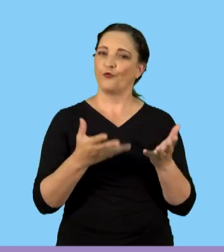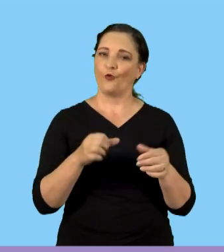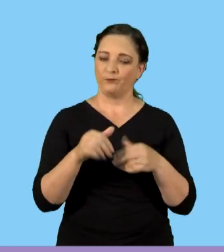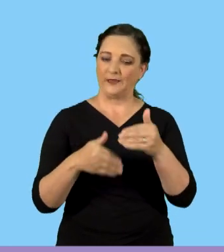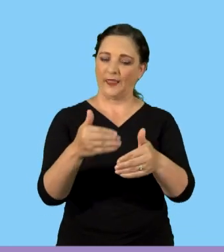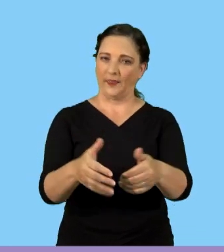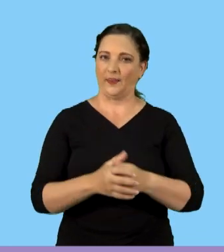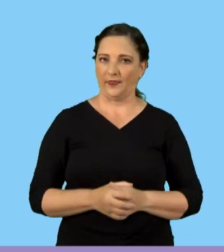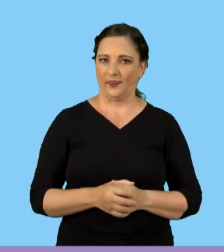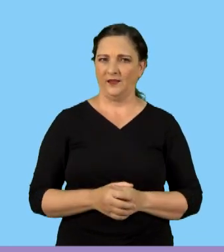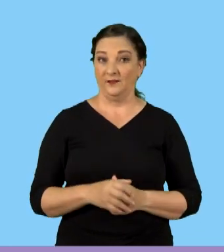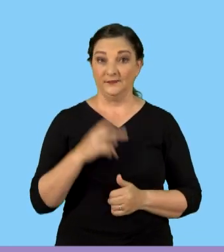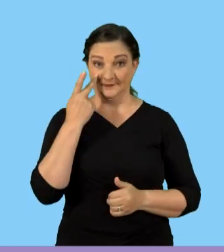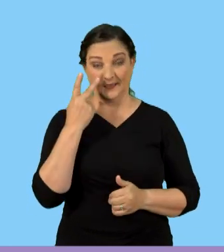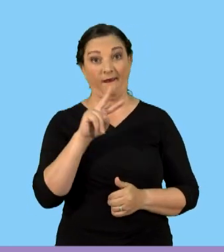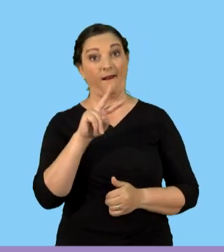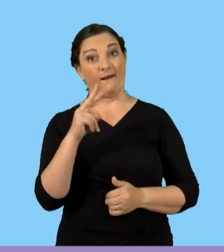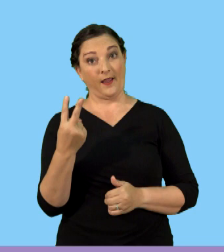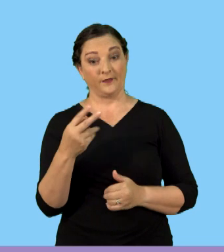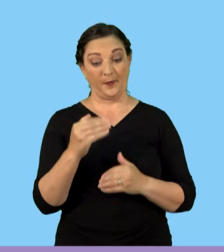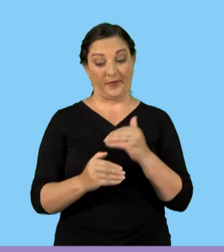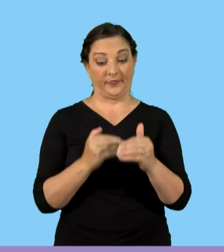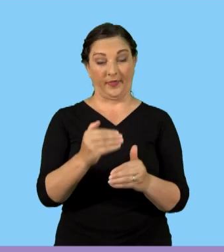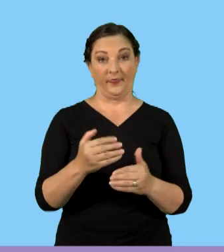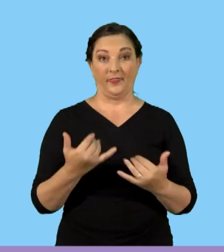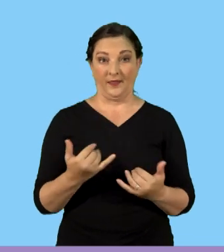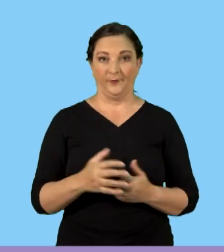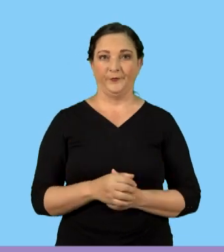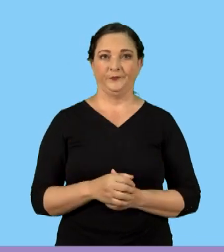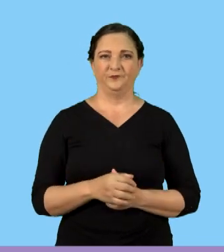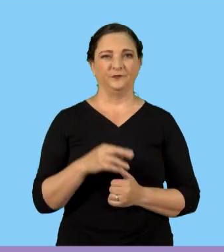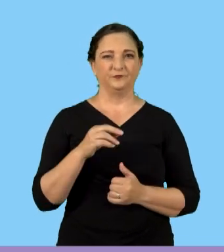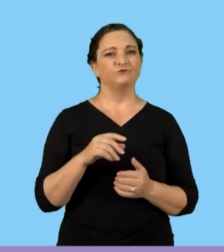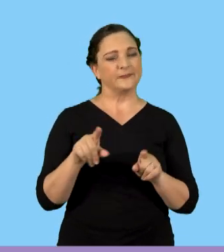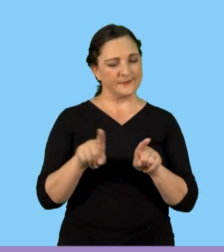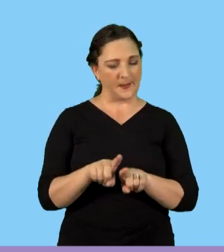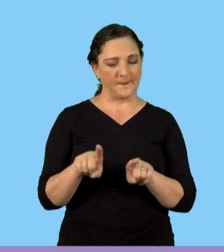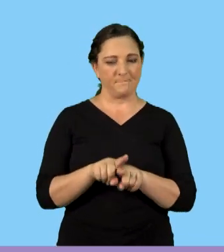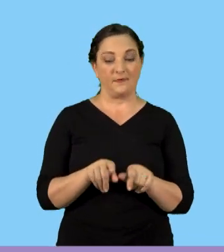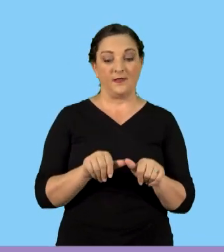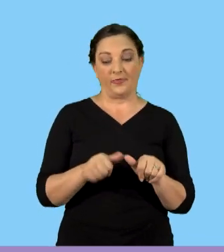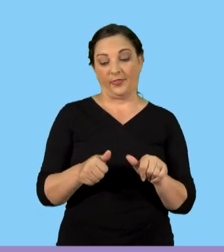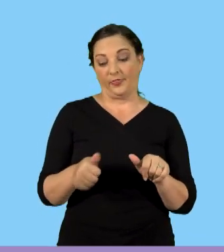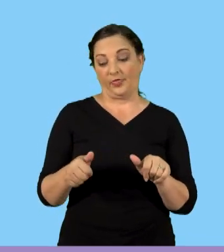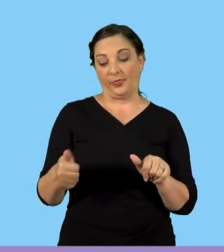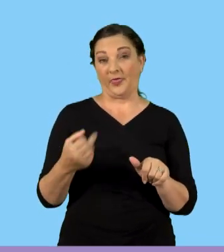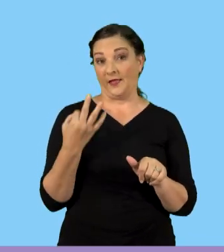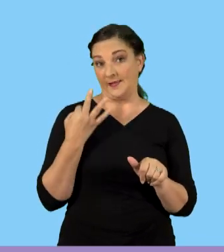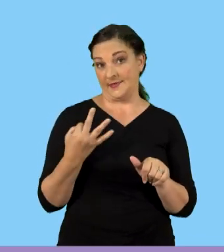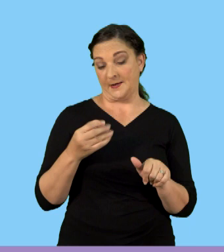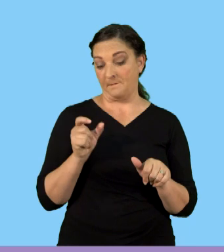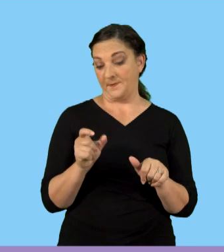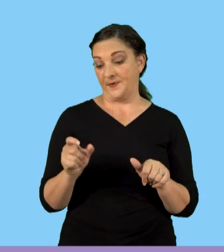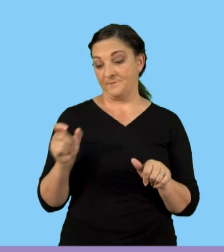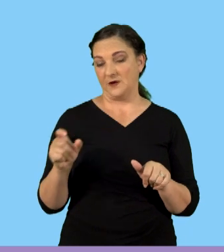pattern. Let's look at another pattern where we are required again to find the next 3 terms. So we have